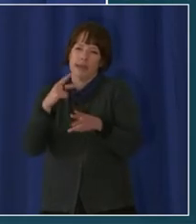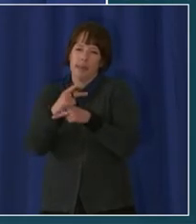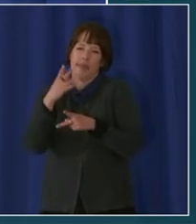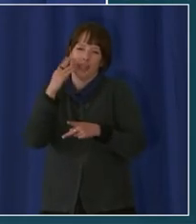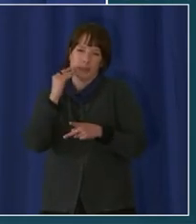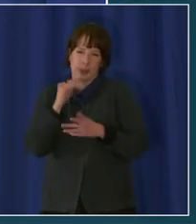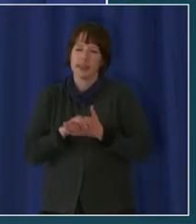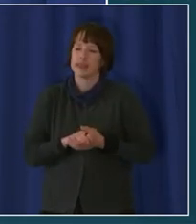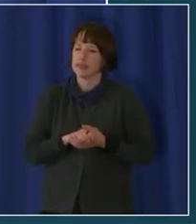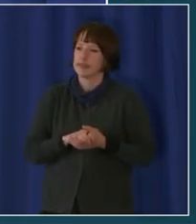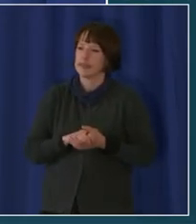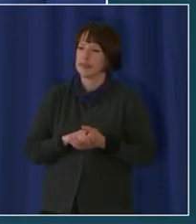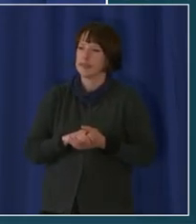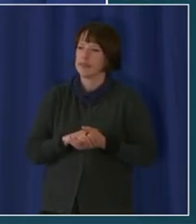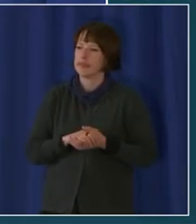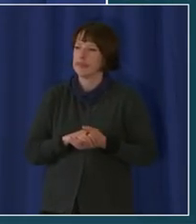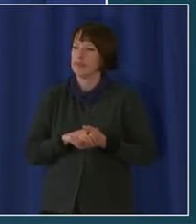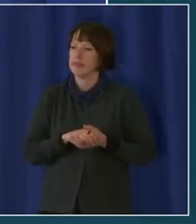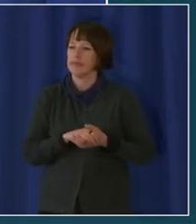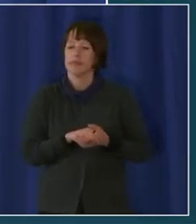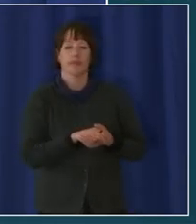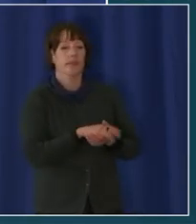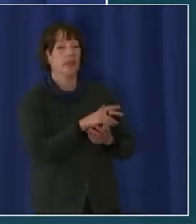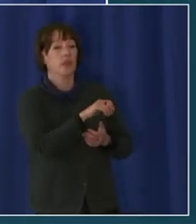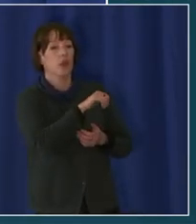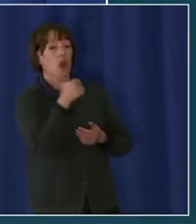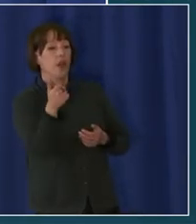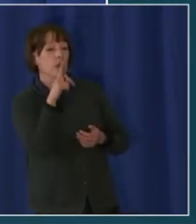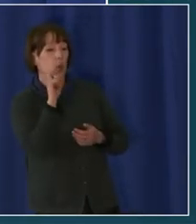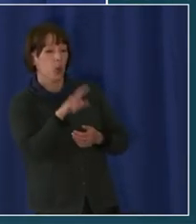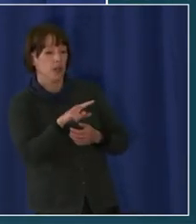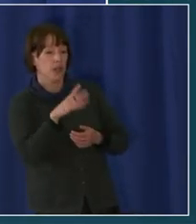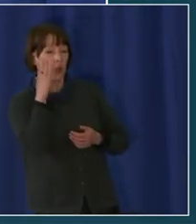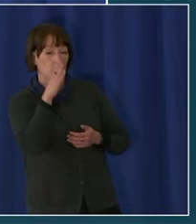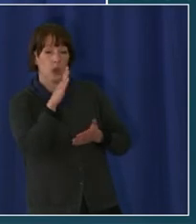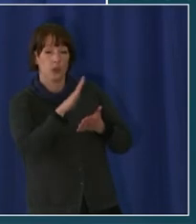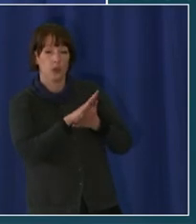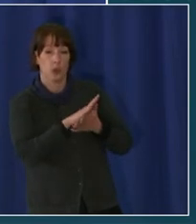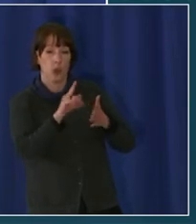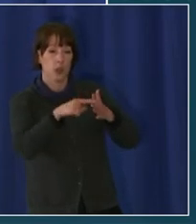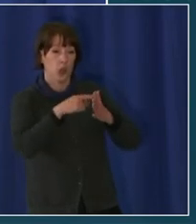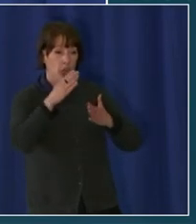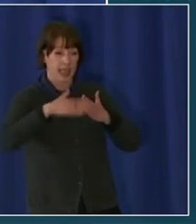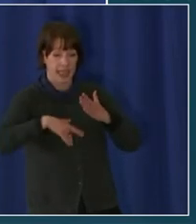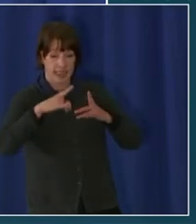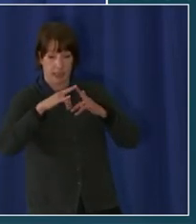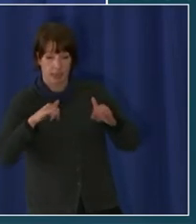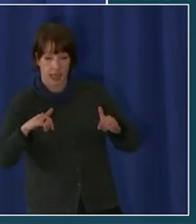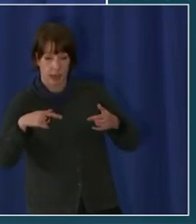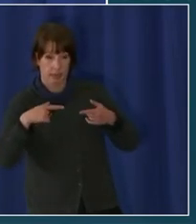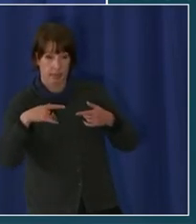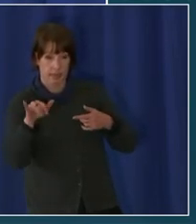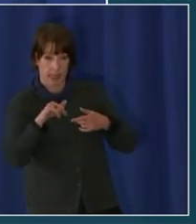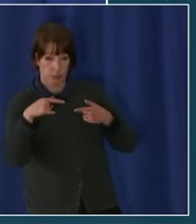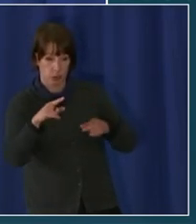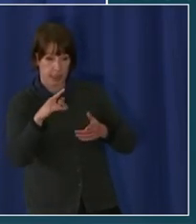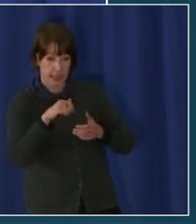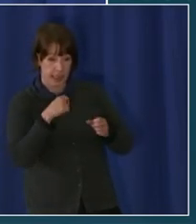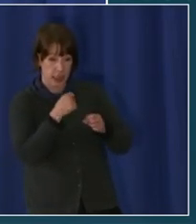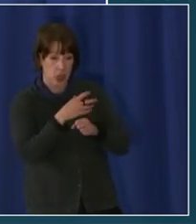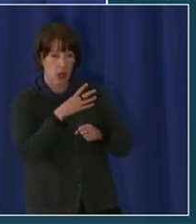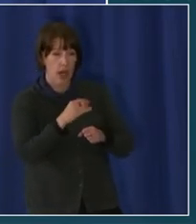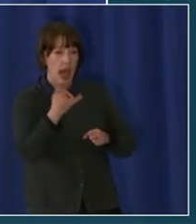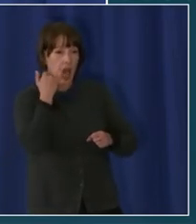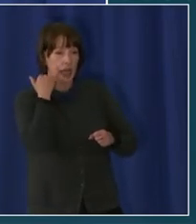site. And another summer programming question. Will school start and end at the same time as it does during the year? And is